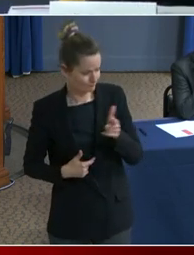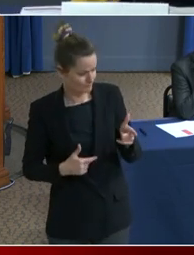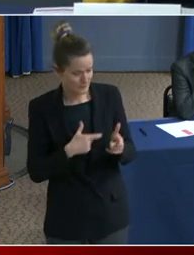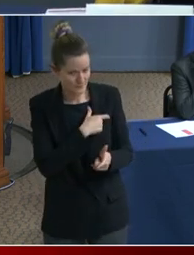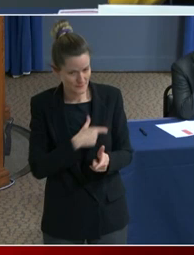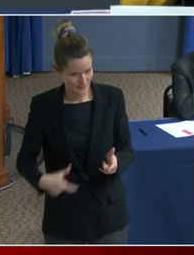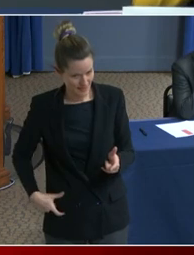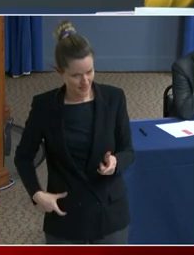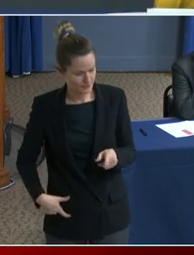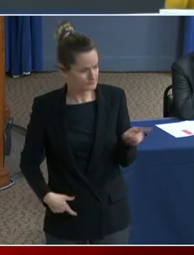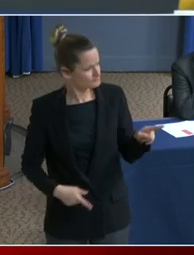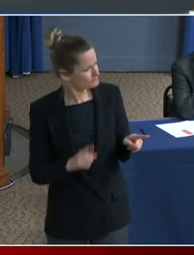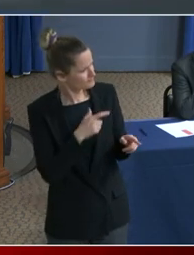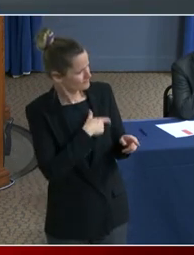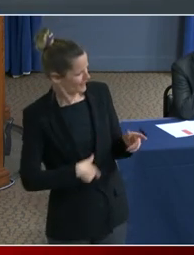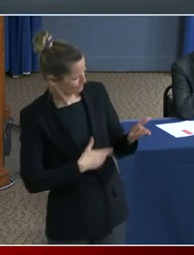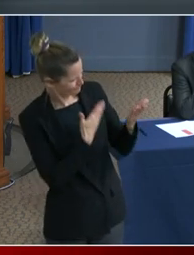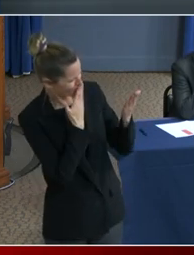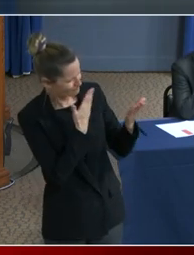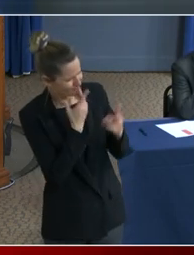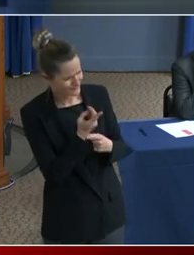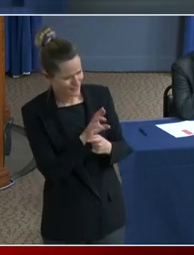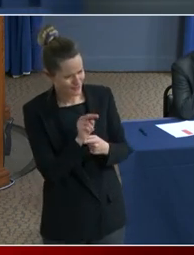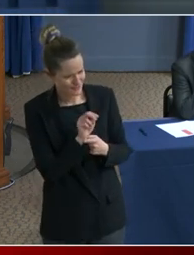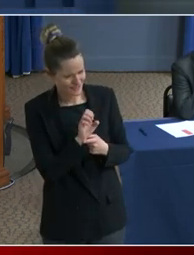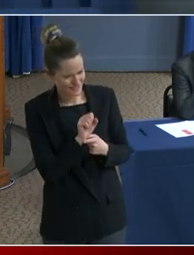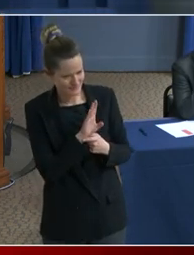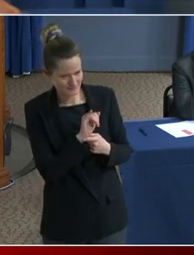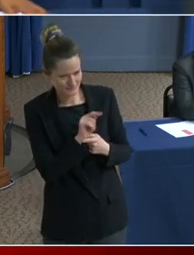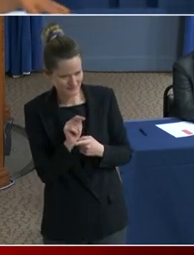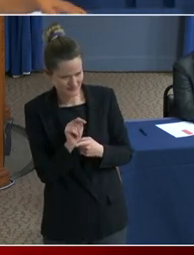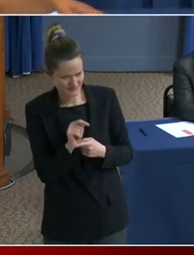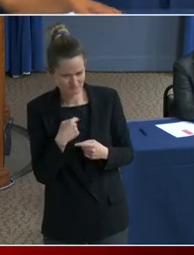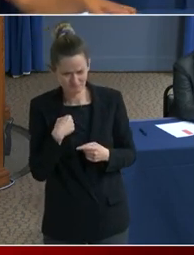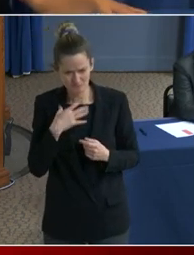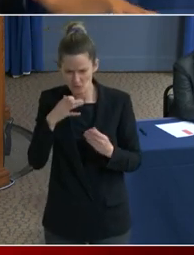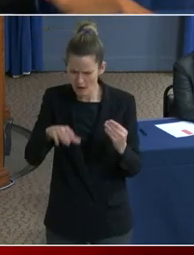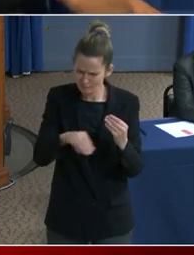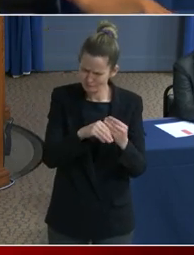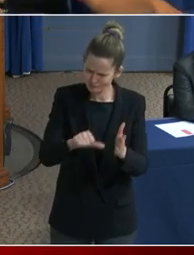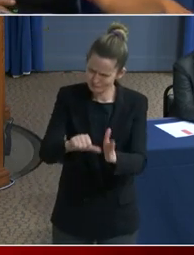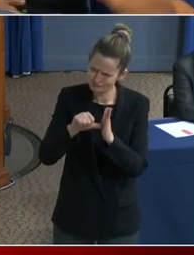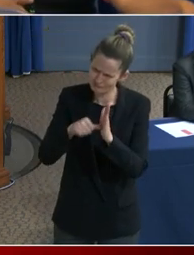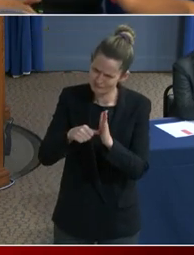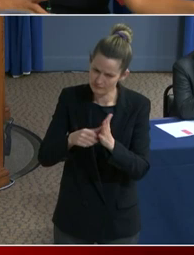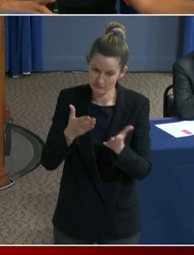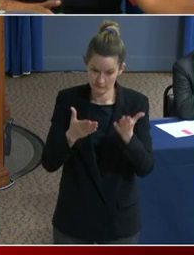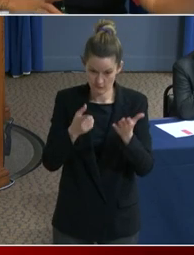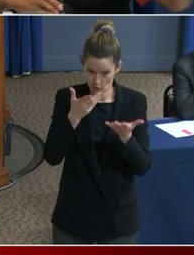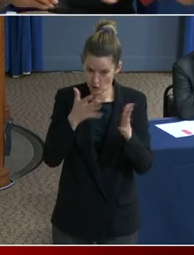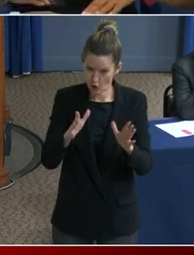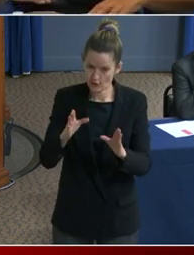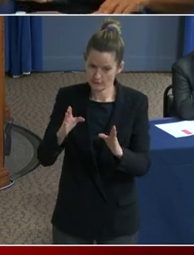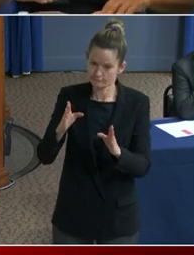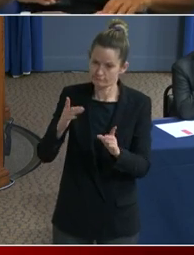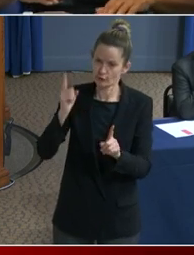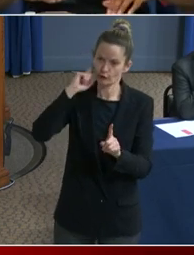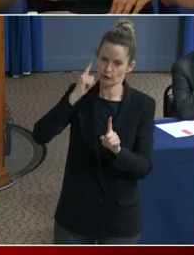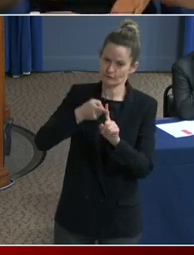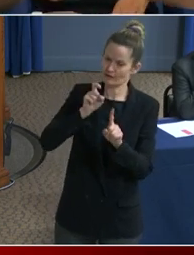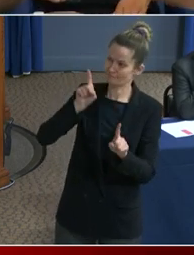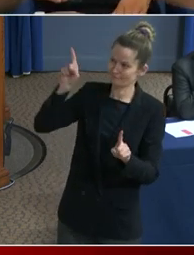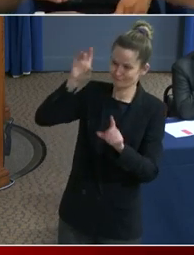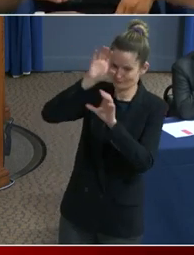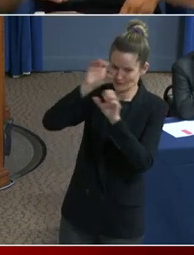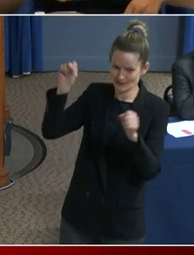let me just add that part of what you heard from President Biden earlier and Dr. Nesbitt